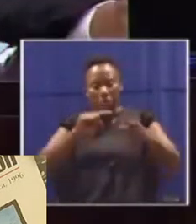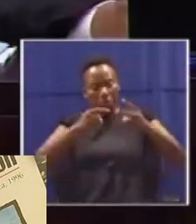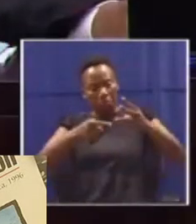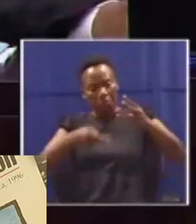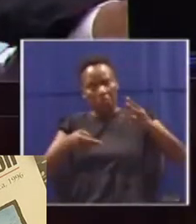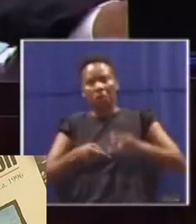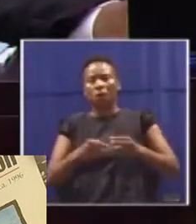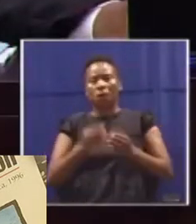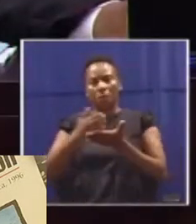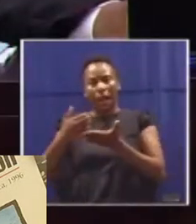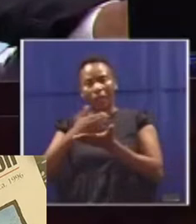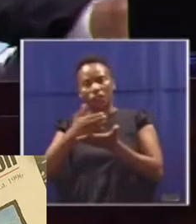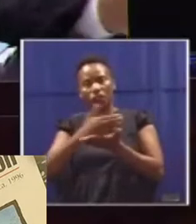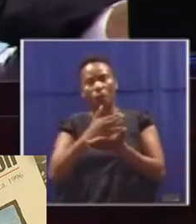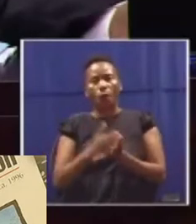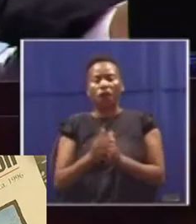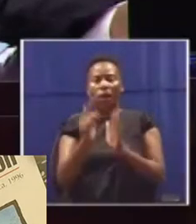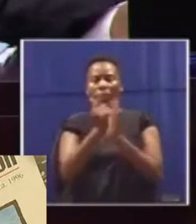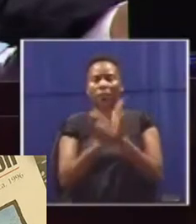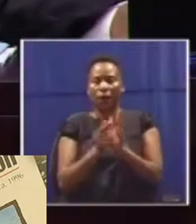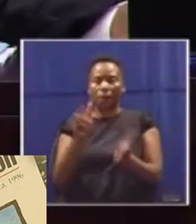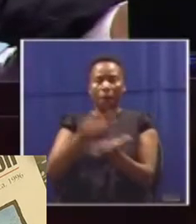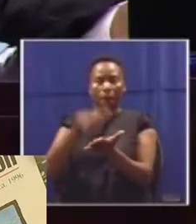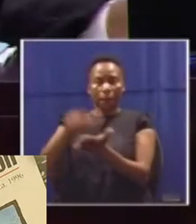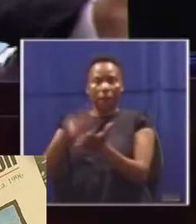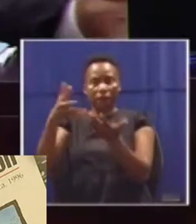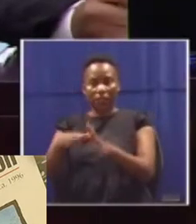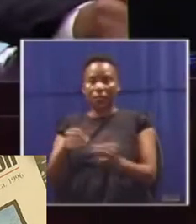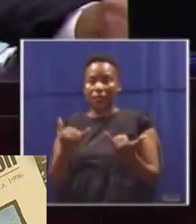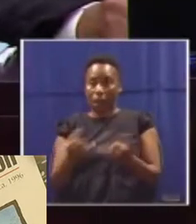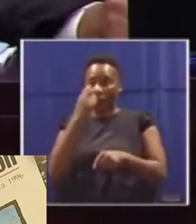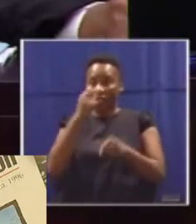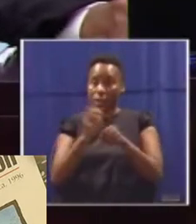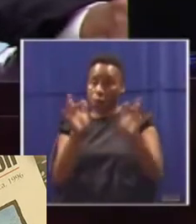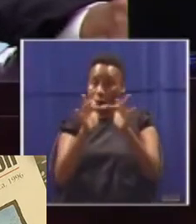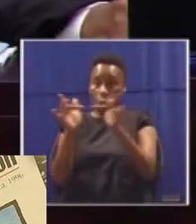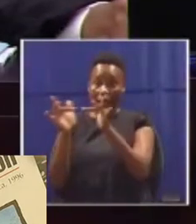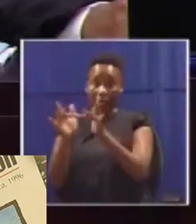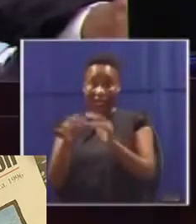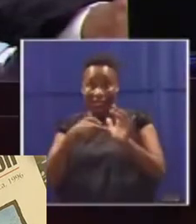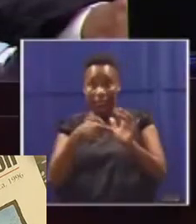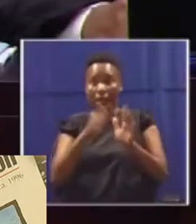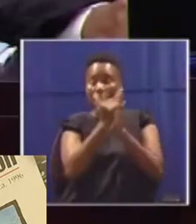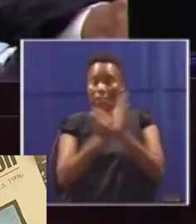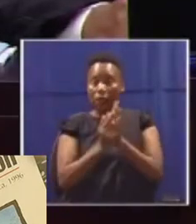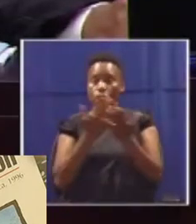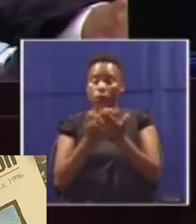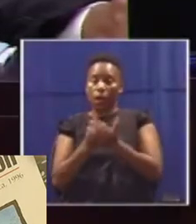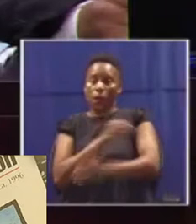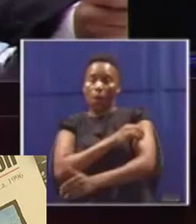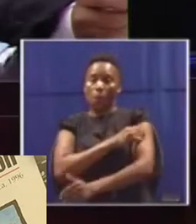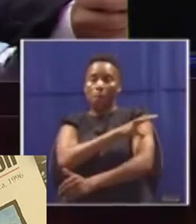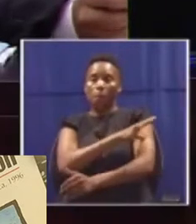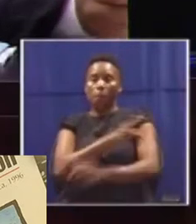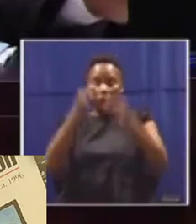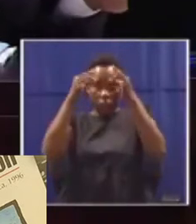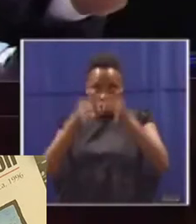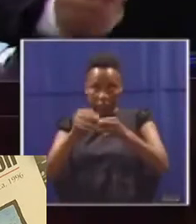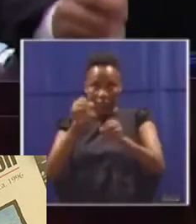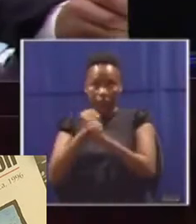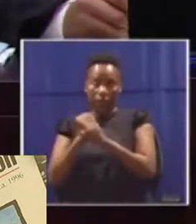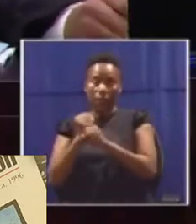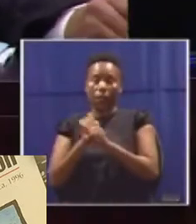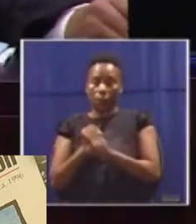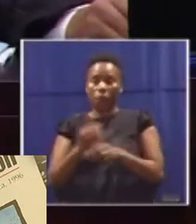of legislation has been passed and needed to be connected to the legislation to empower the decision making process of the